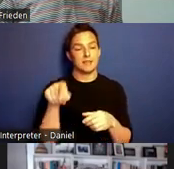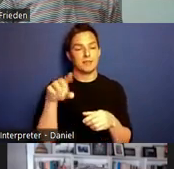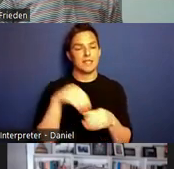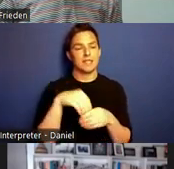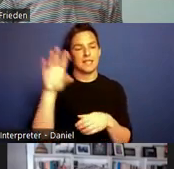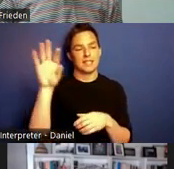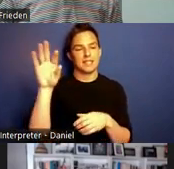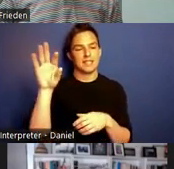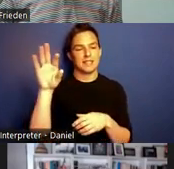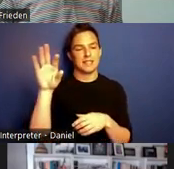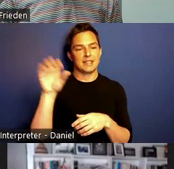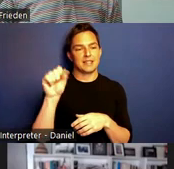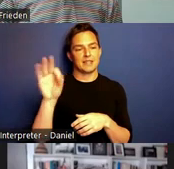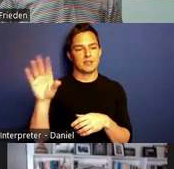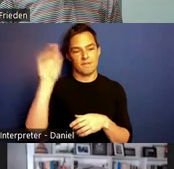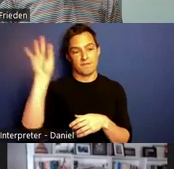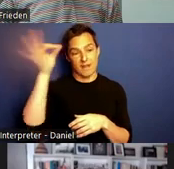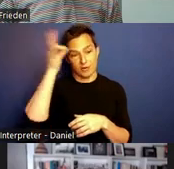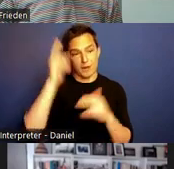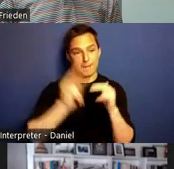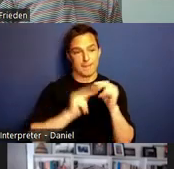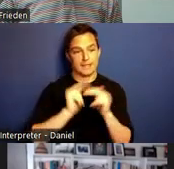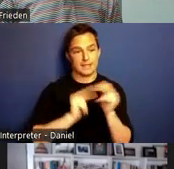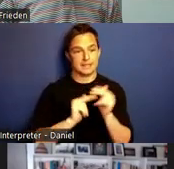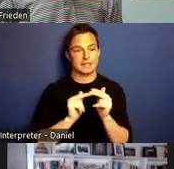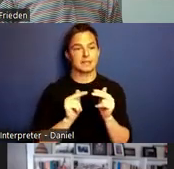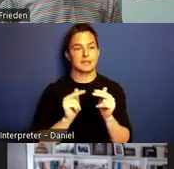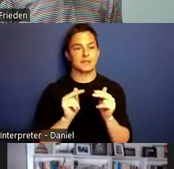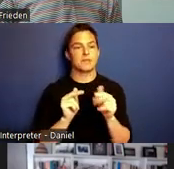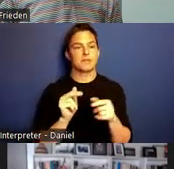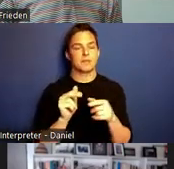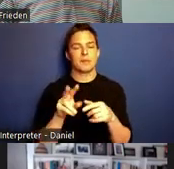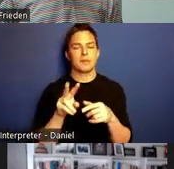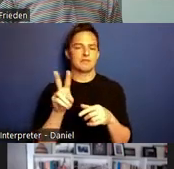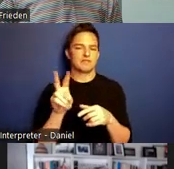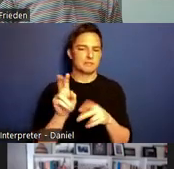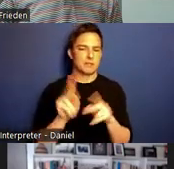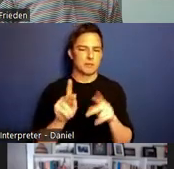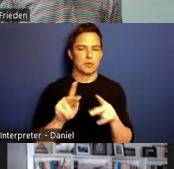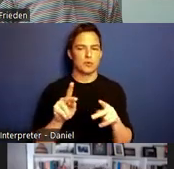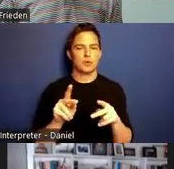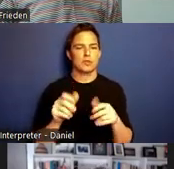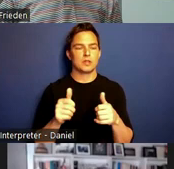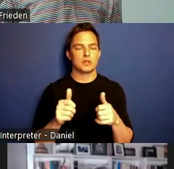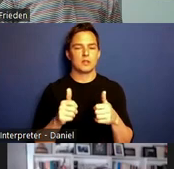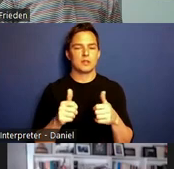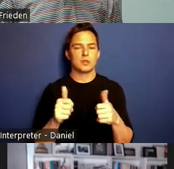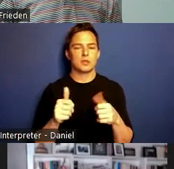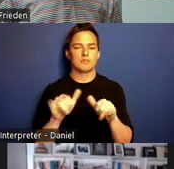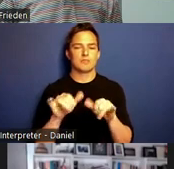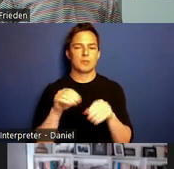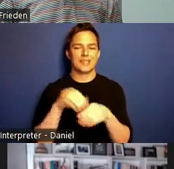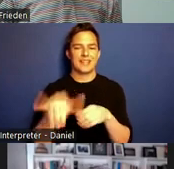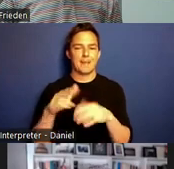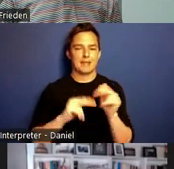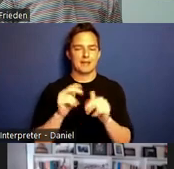Building of around 200 people, disabled people, who occupied the building for nearly a month, demanding